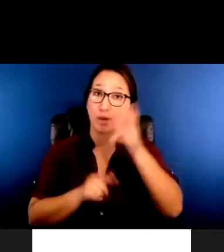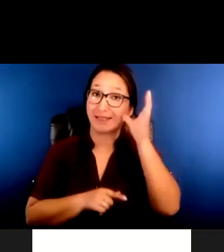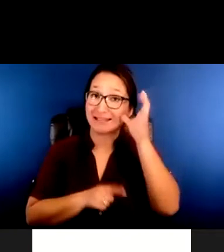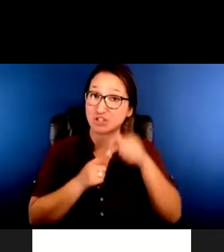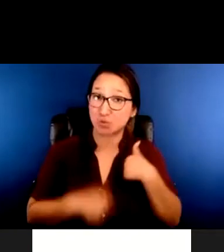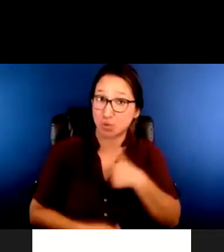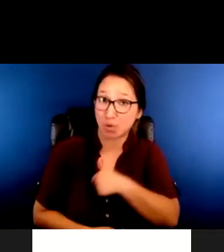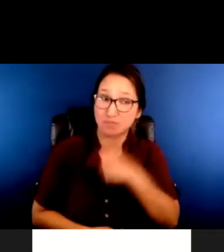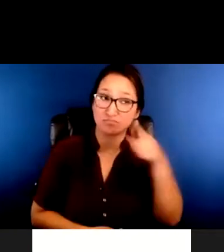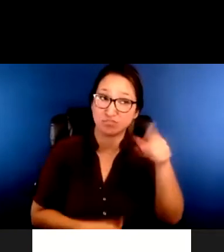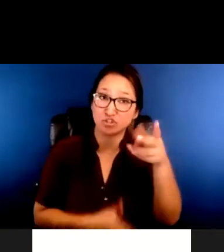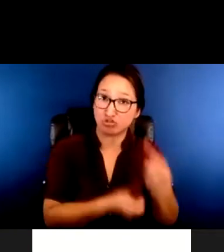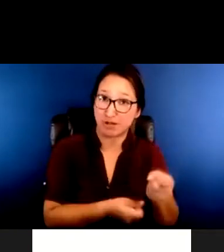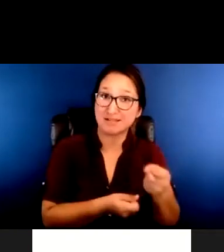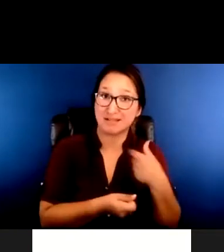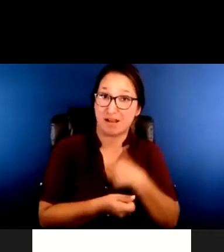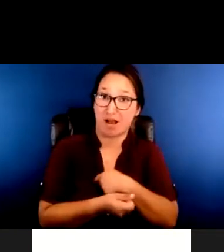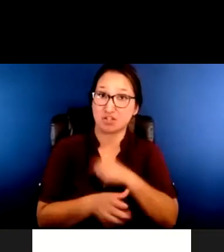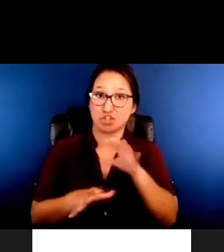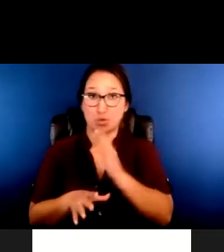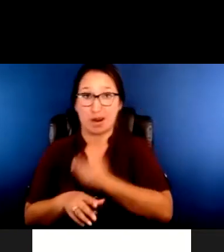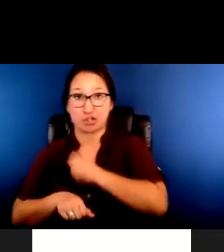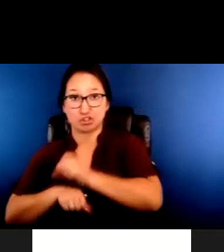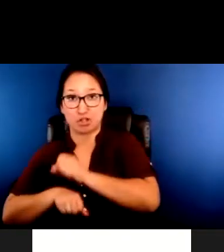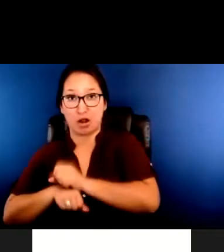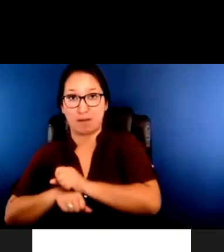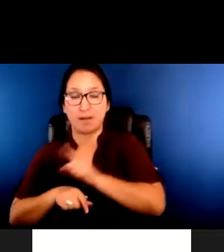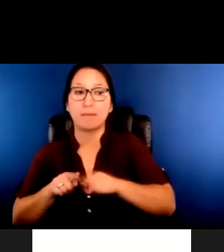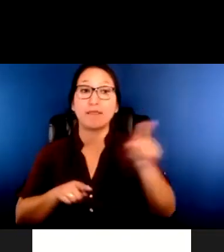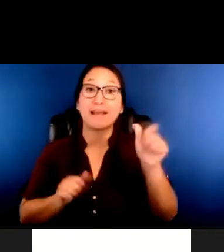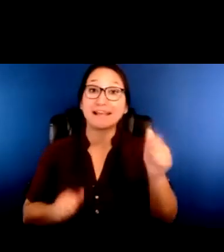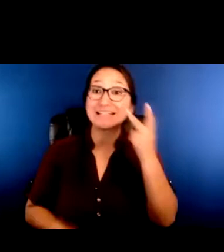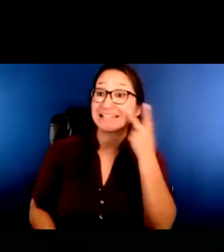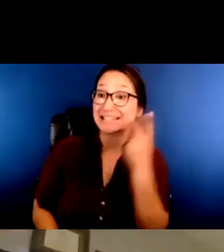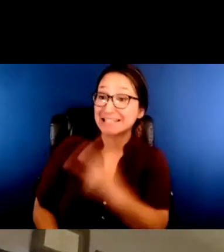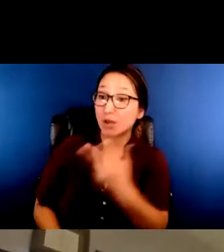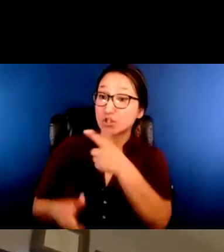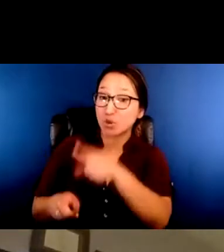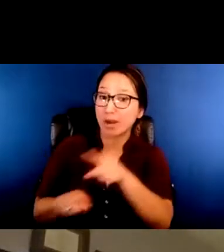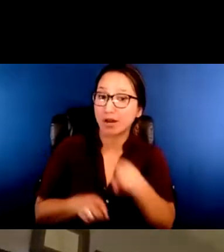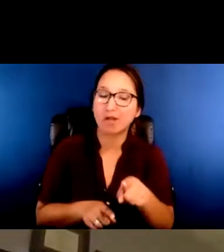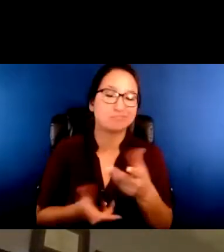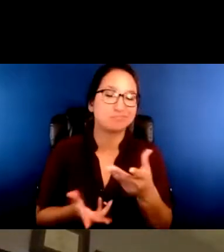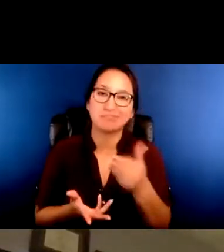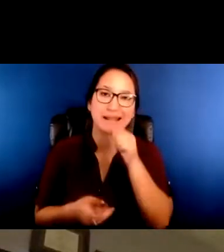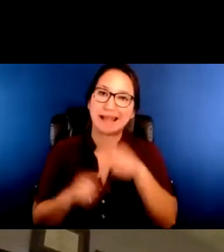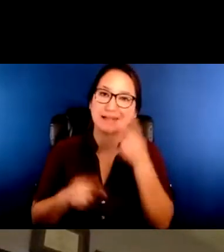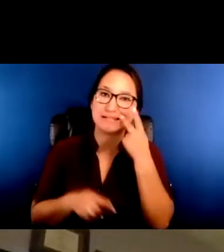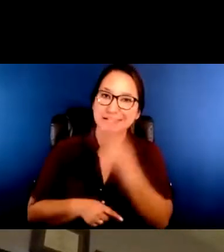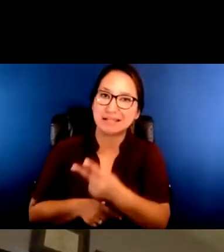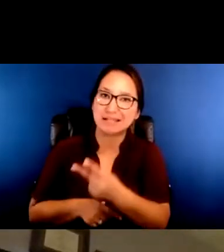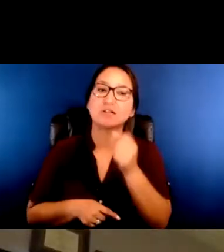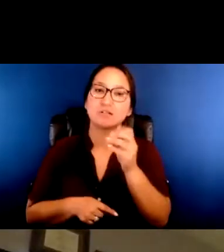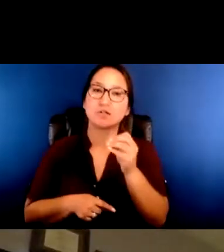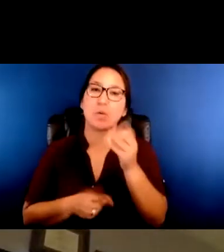us to do this job, but they don't really see what's happening. And there may be some virtual people here that are trying to make decisions about